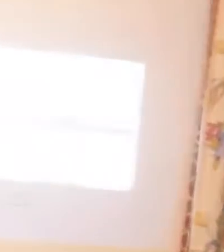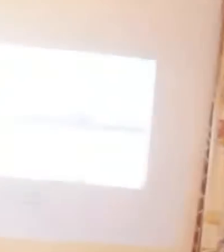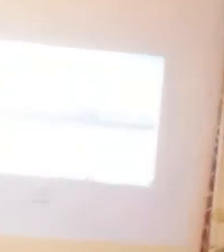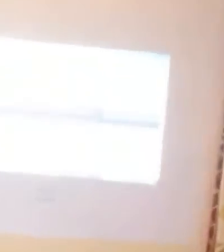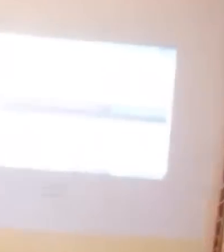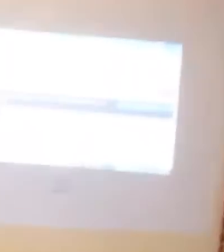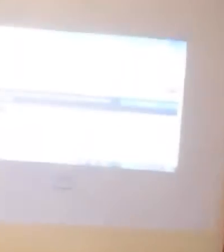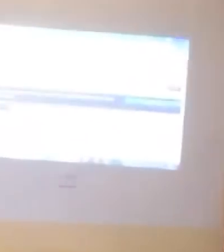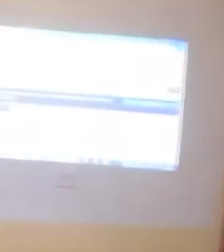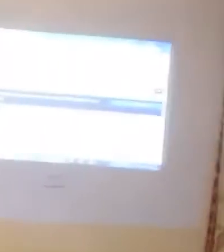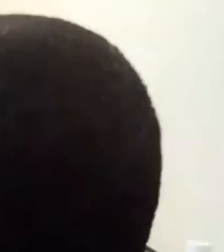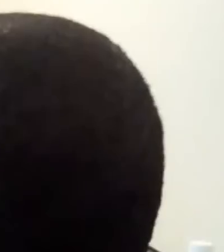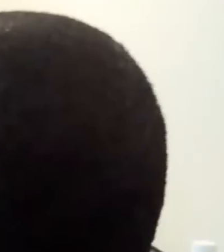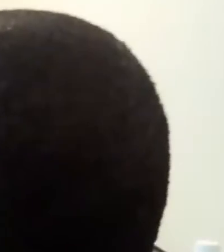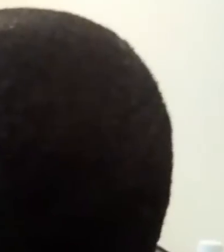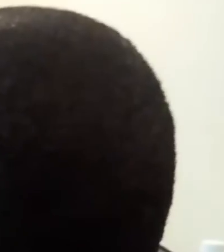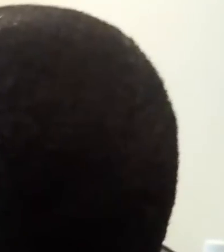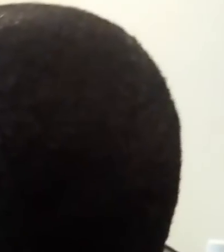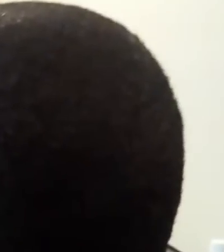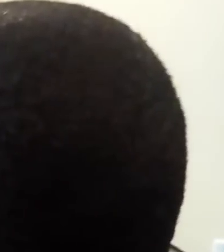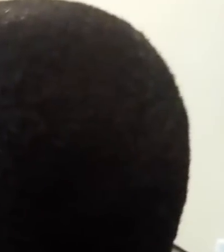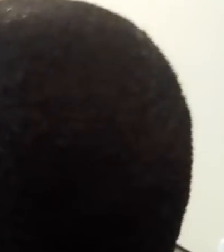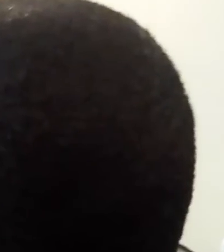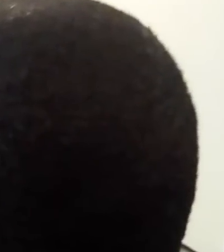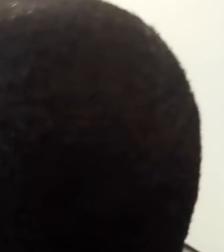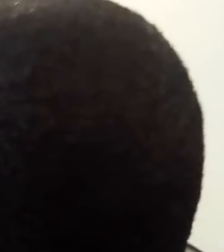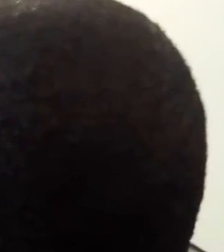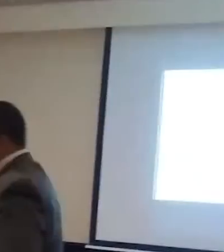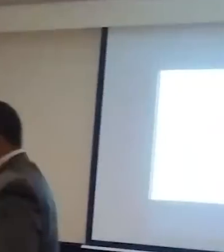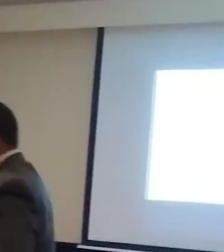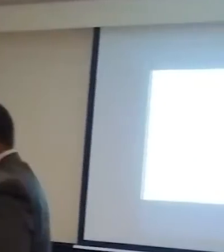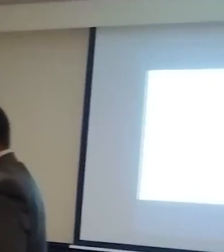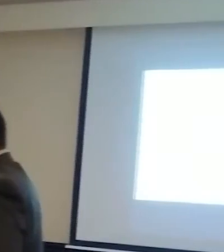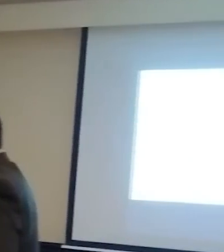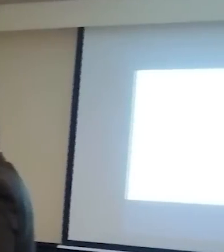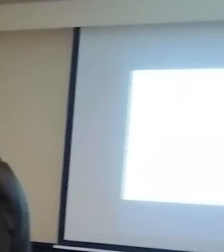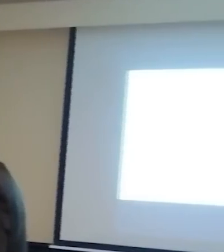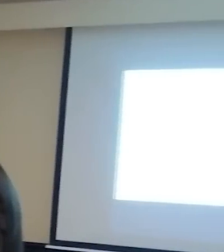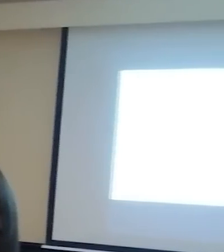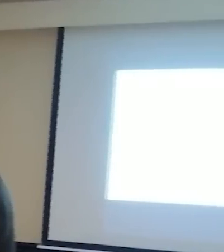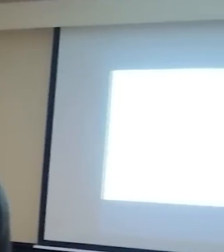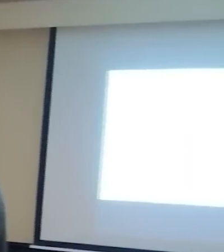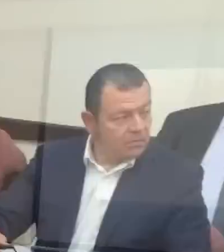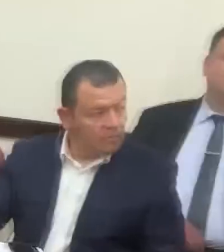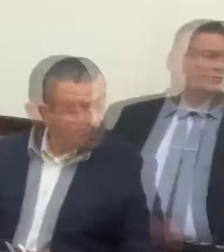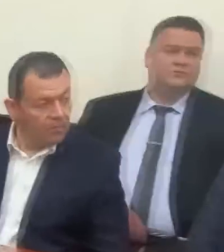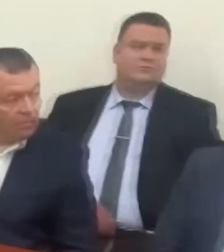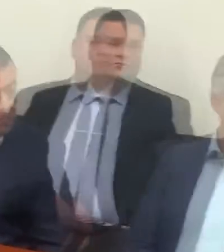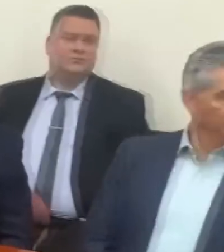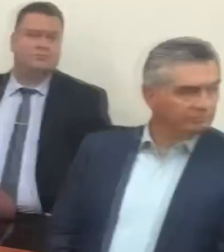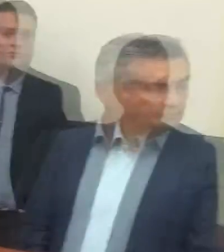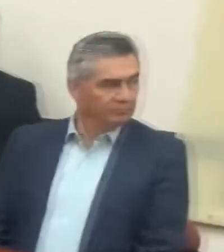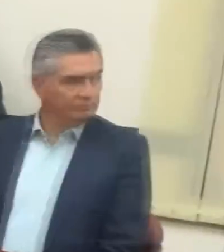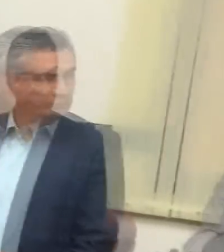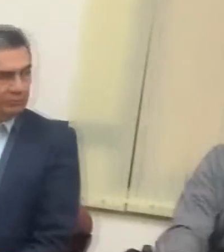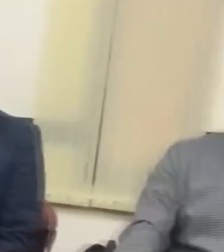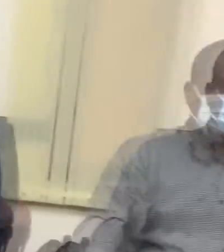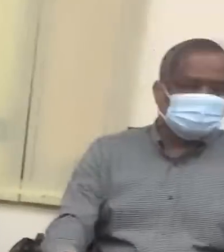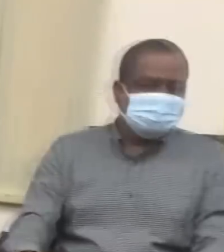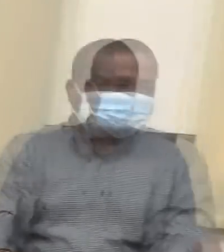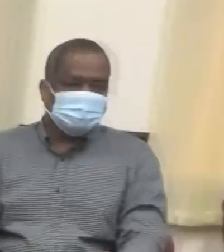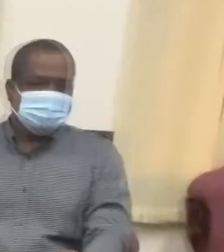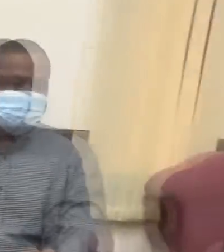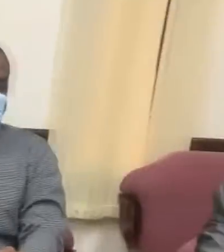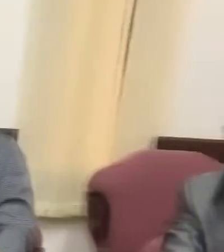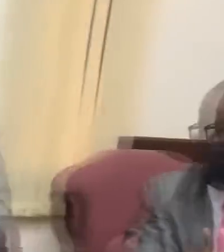Identification System solution. That process lasted 2 years and concluded in 2019 when a contract was awarded